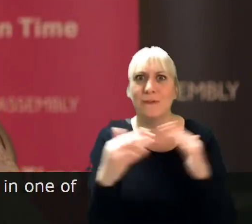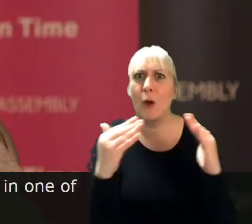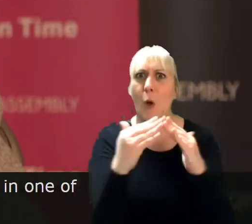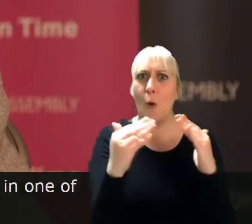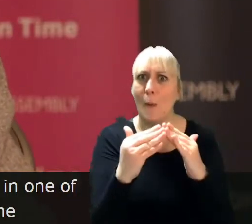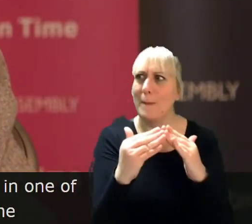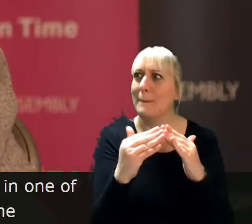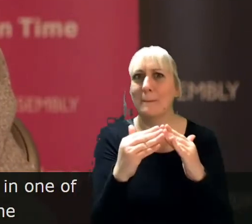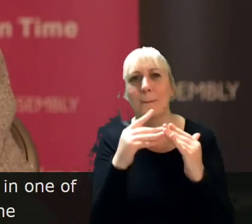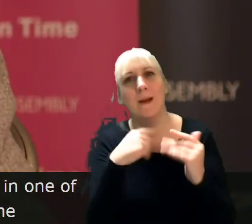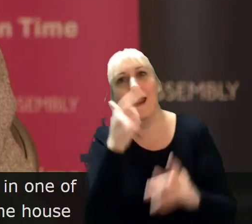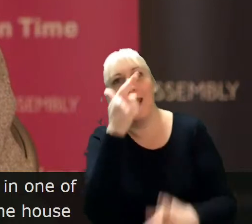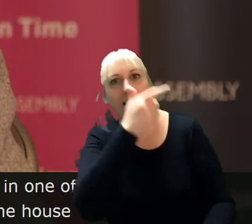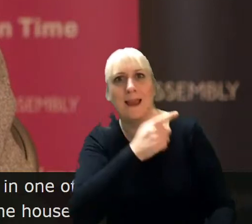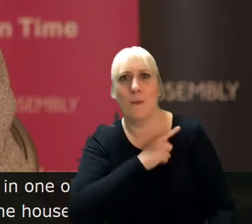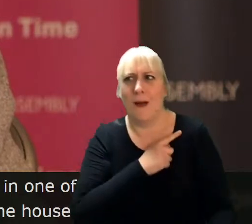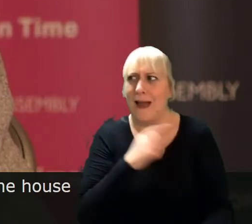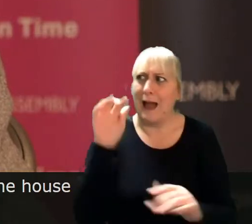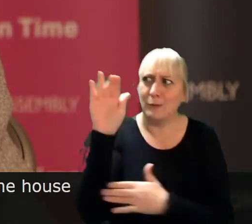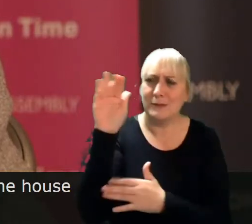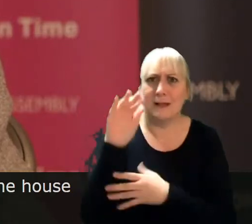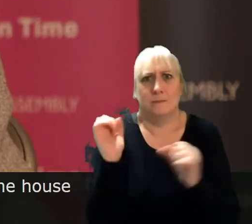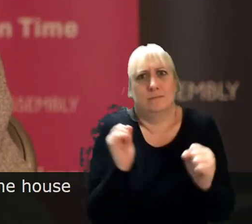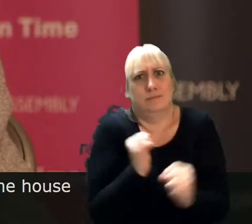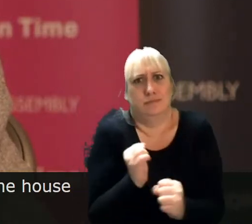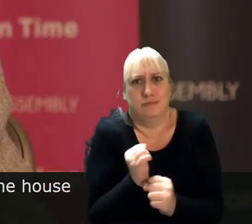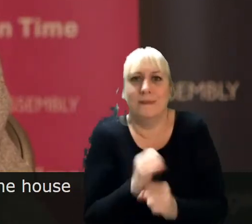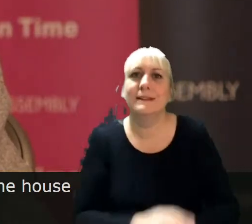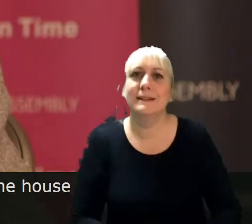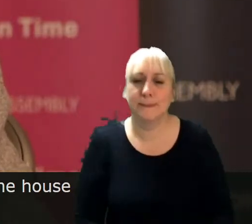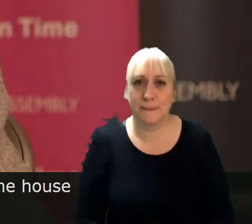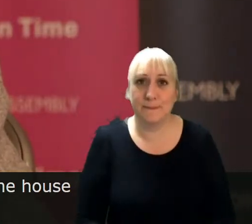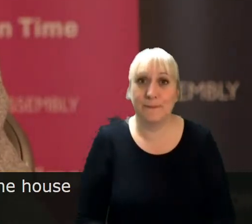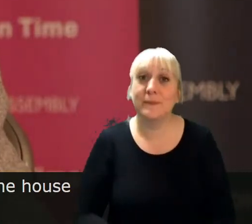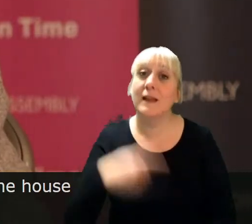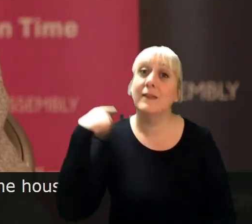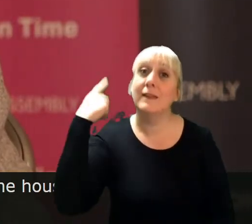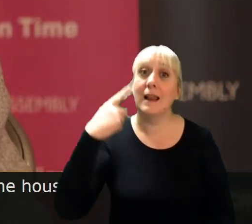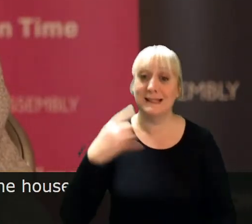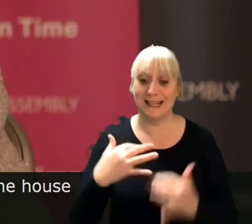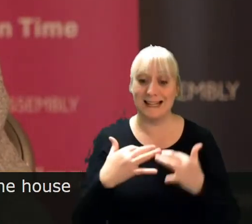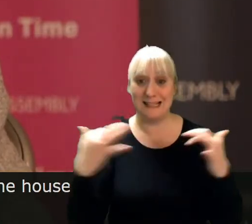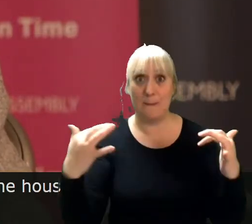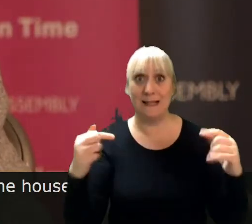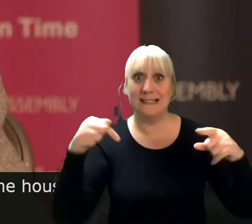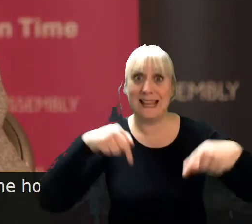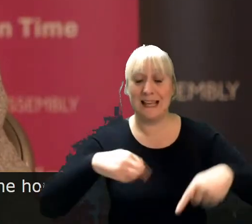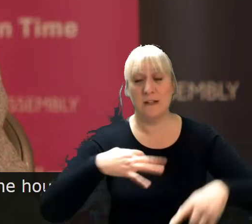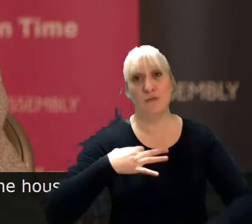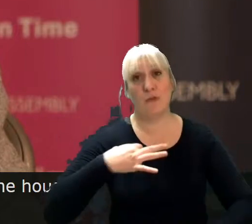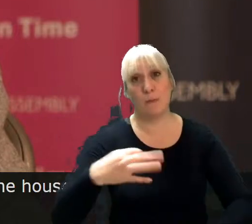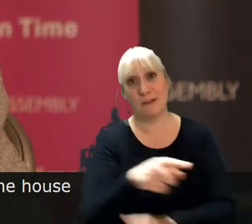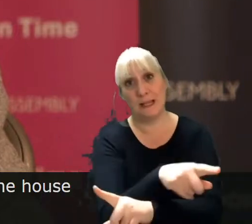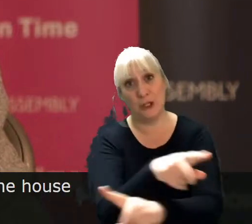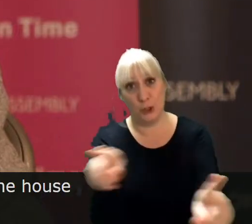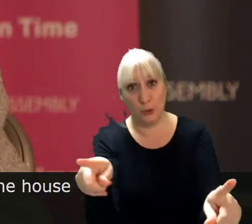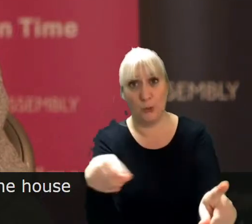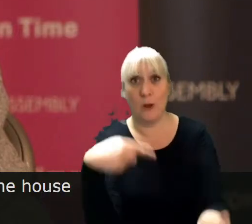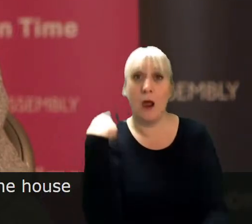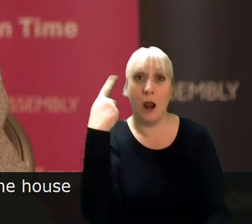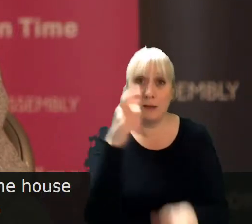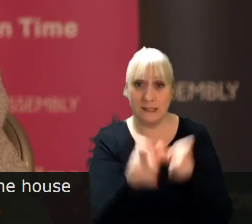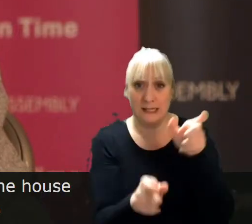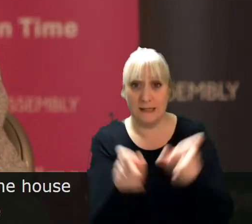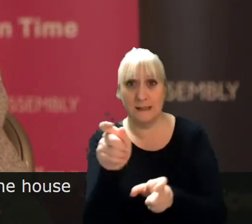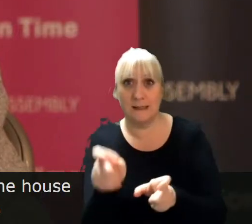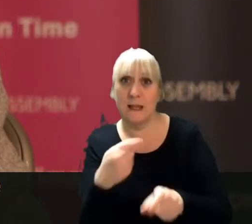evening. The London Assembly represents you, the Londoners. We are here to hold the Mayor to account,